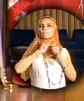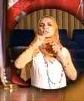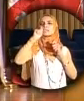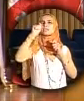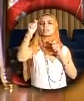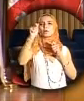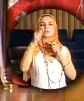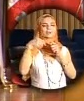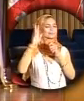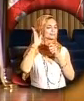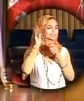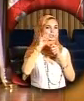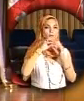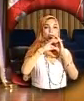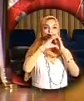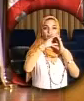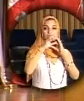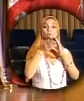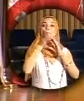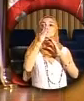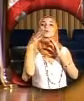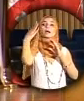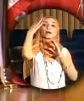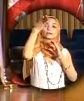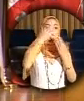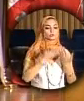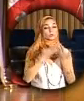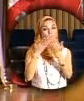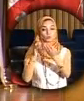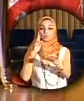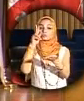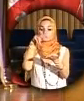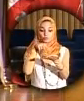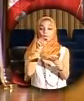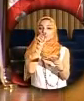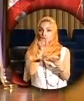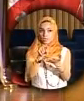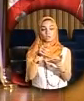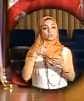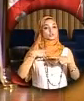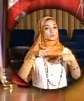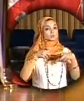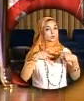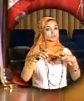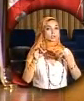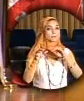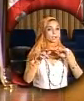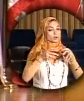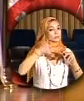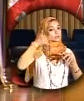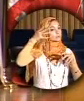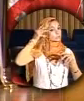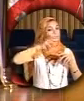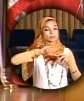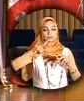our education programs for the disabled, introducing modern educational aids and equipment, and modifying the